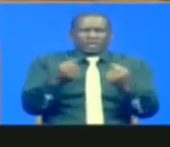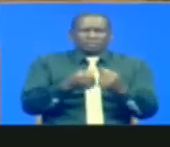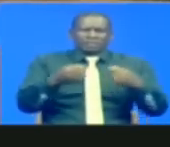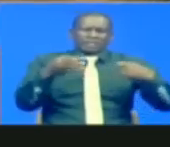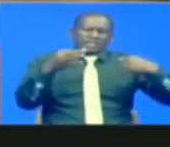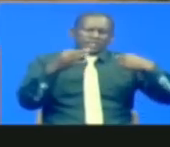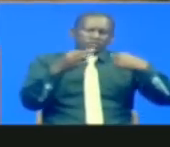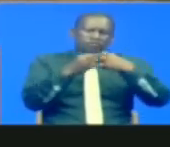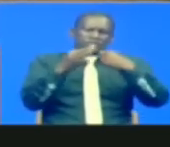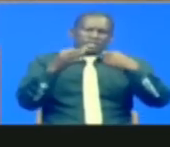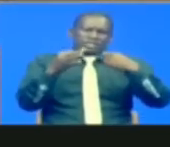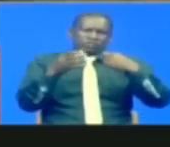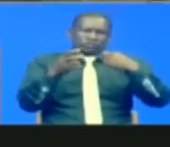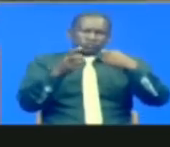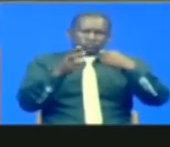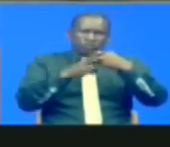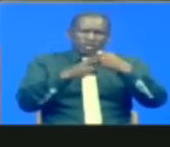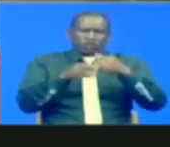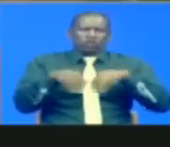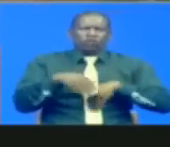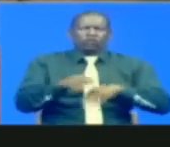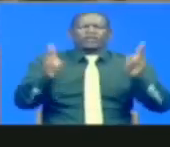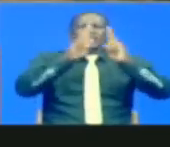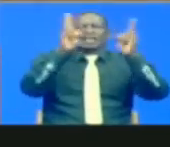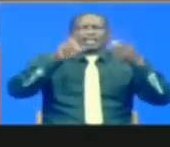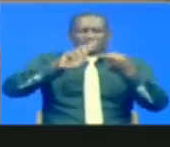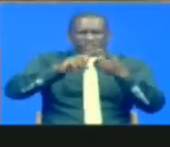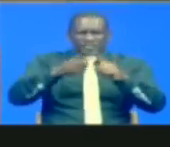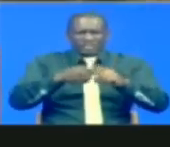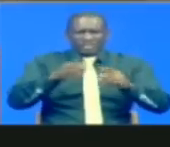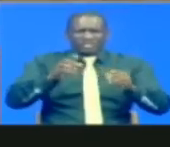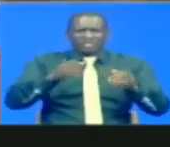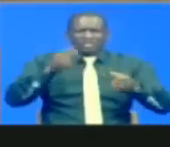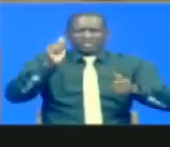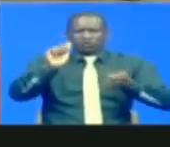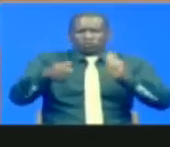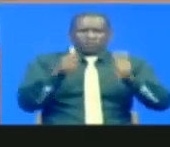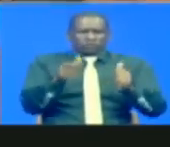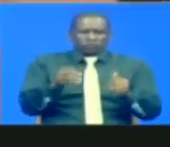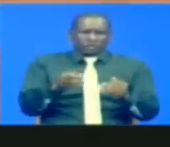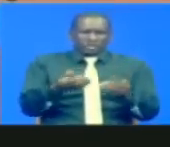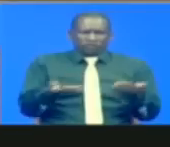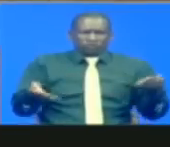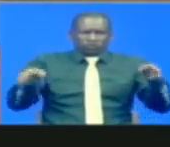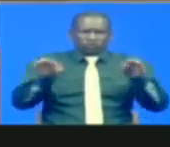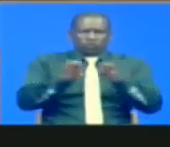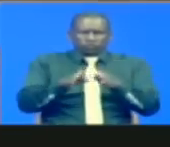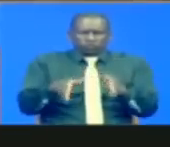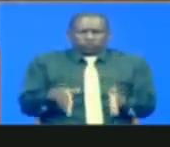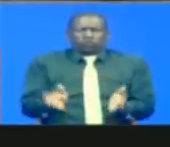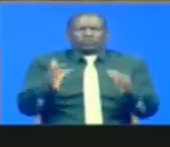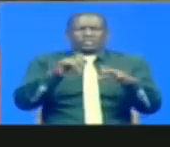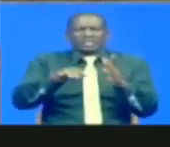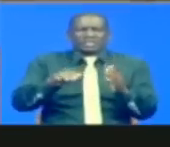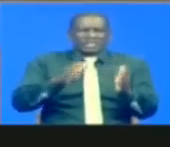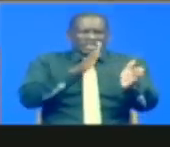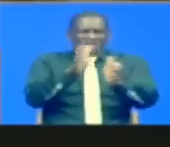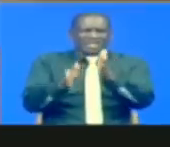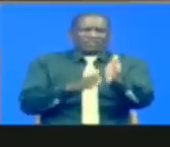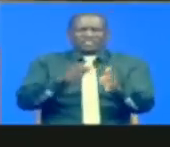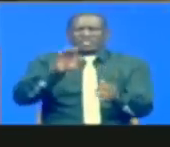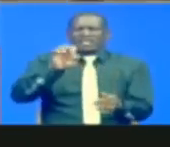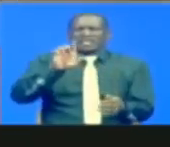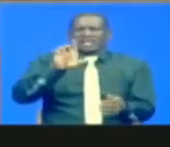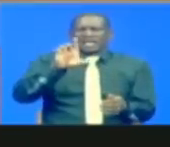dates. In keeping with international standards, the Safari will be run on closed roads largely around Naivasha and Elementaita, and there